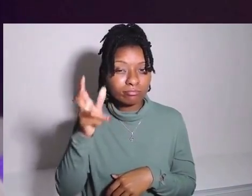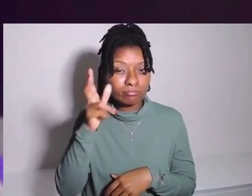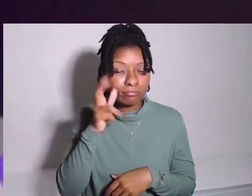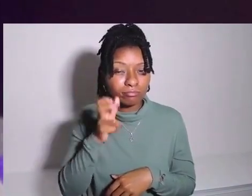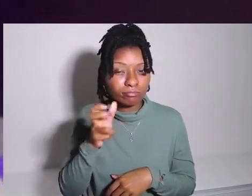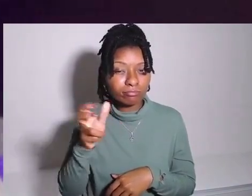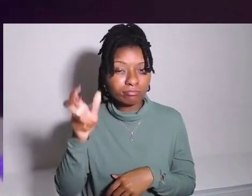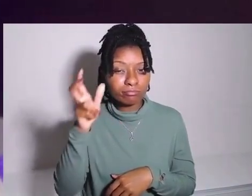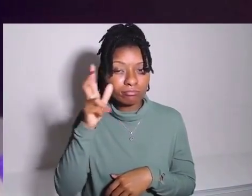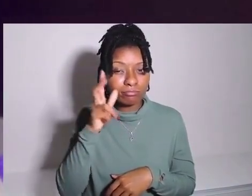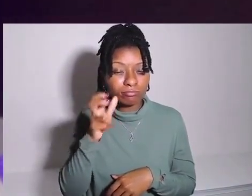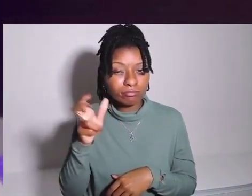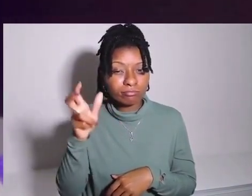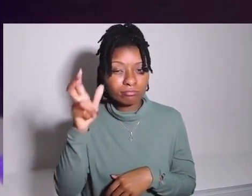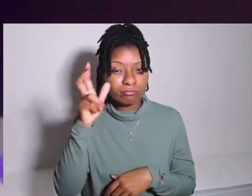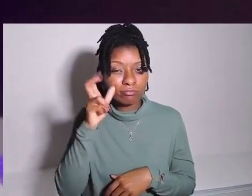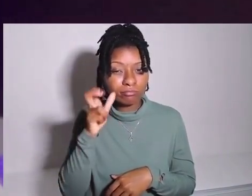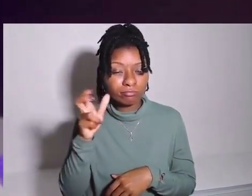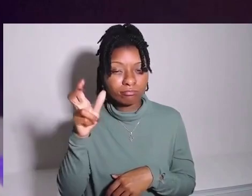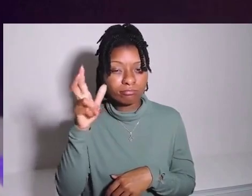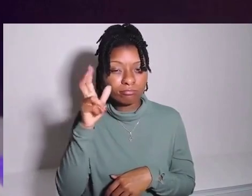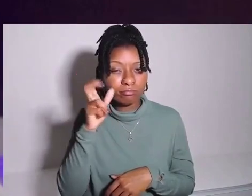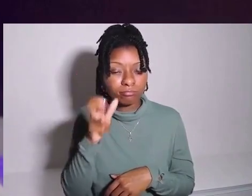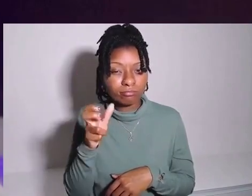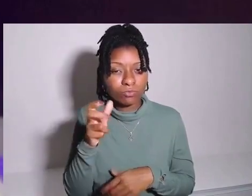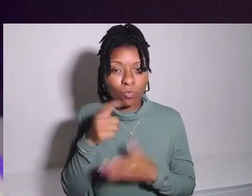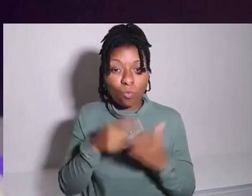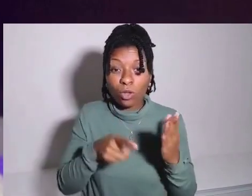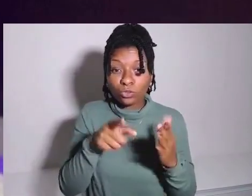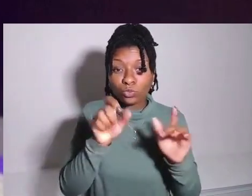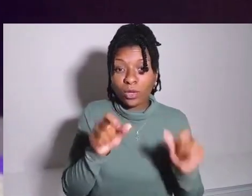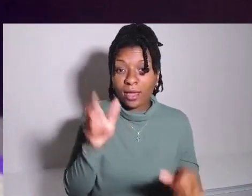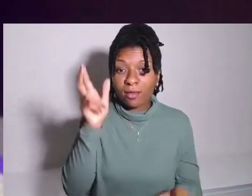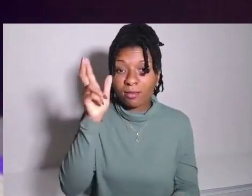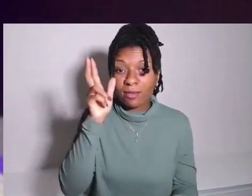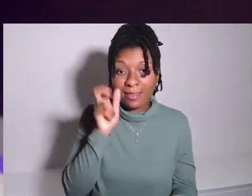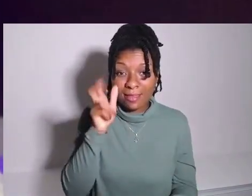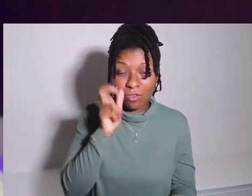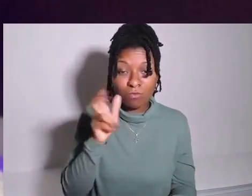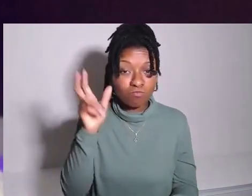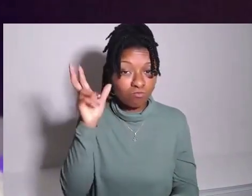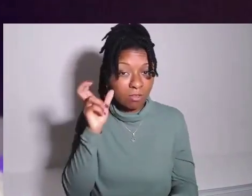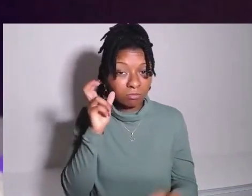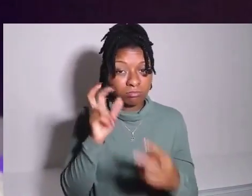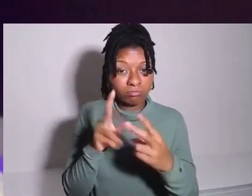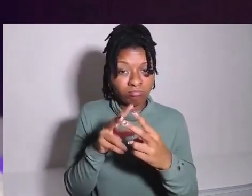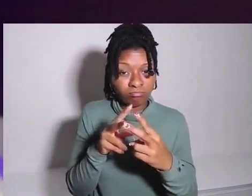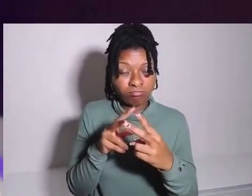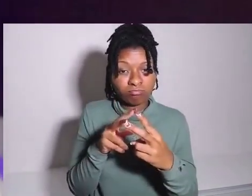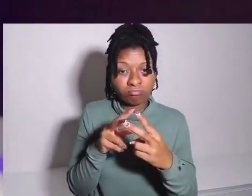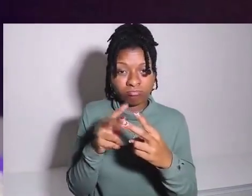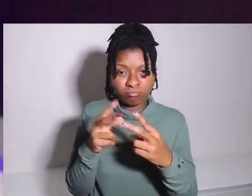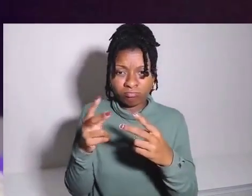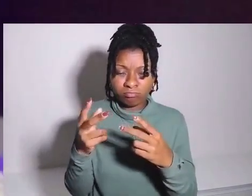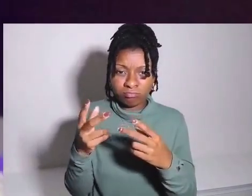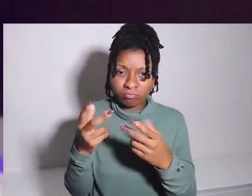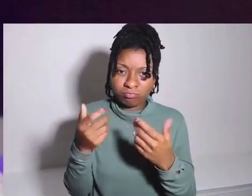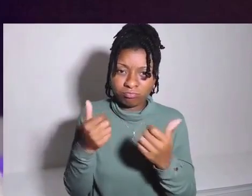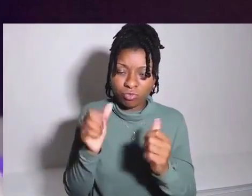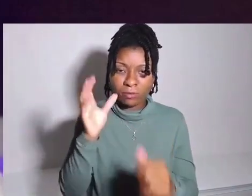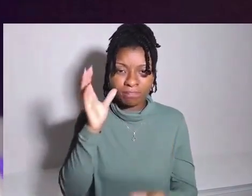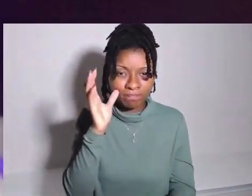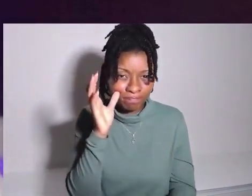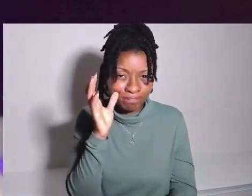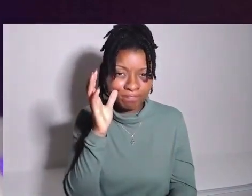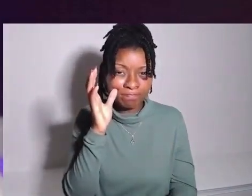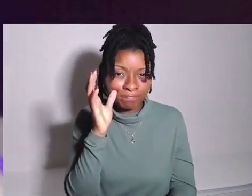Lean into what you can hear. And that means, family, as our beloved Tiffany